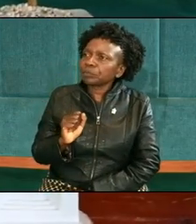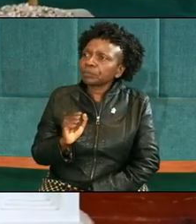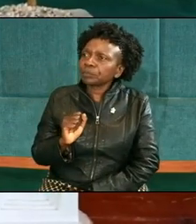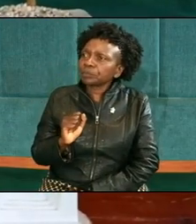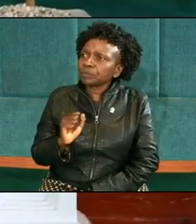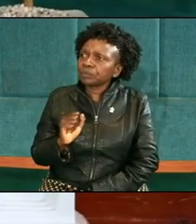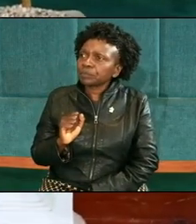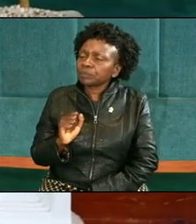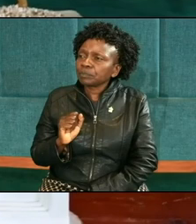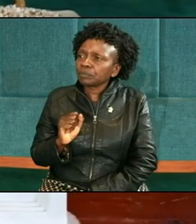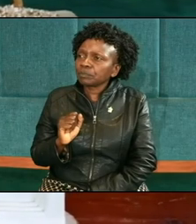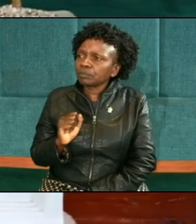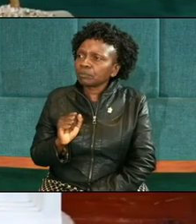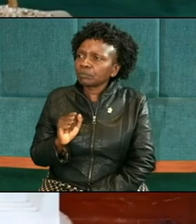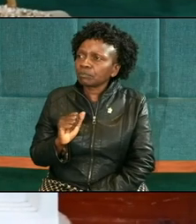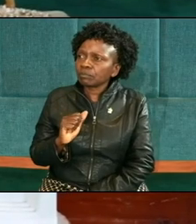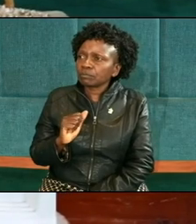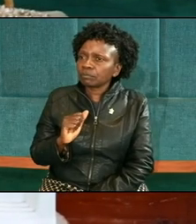So